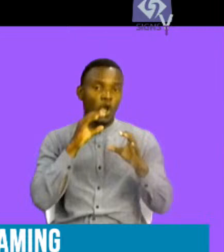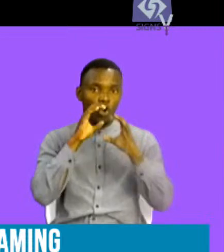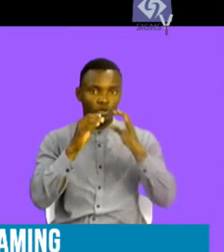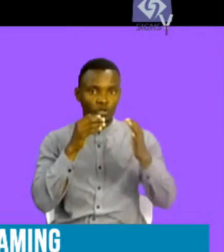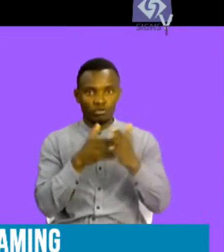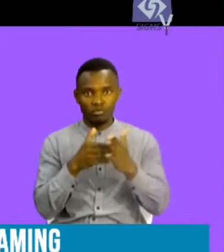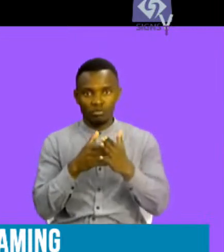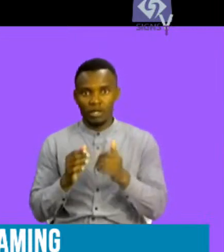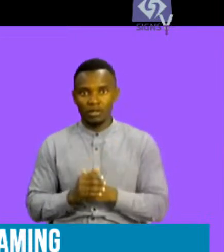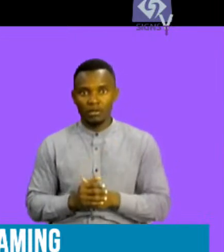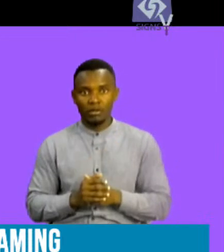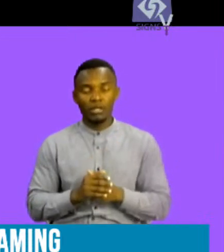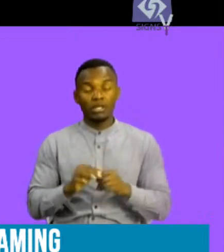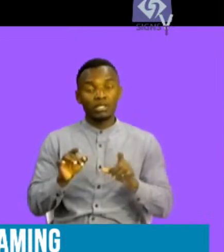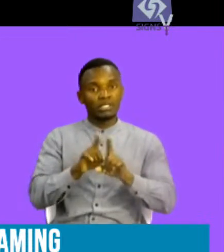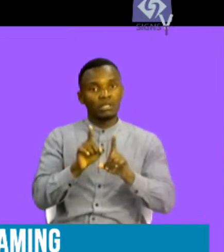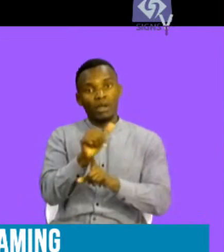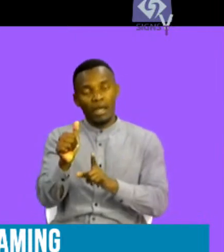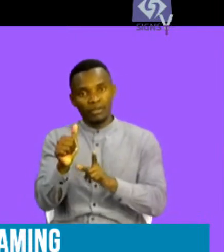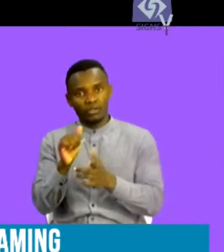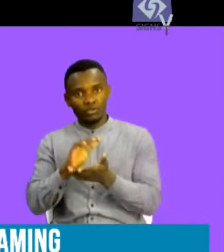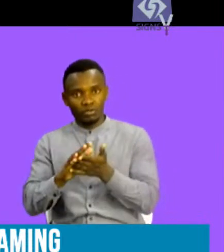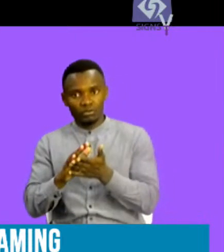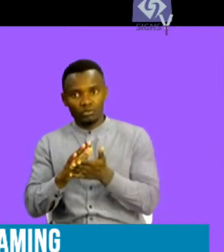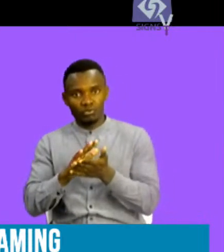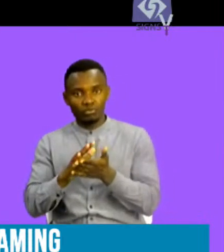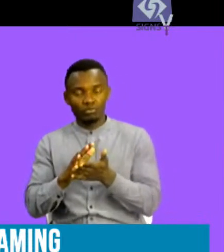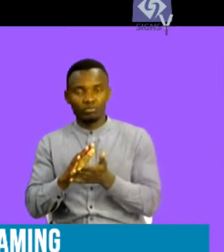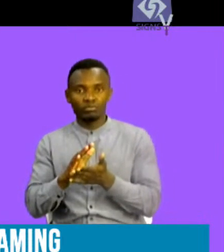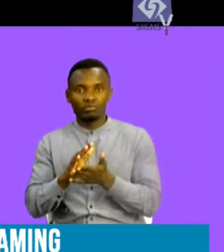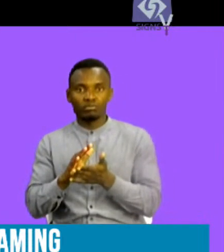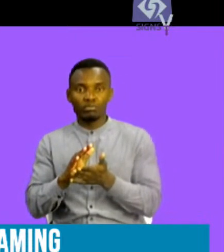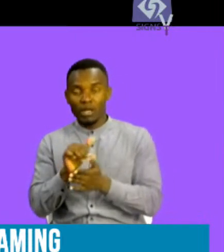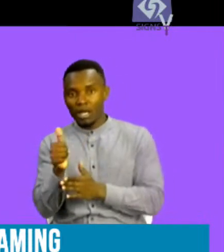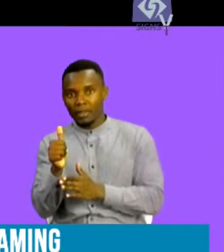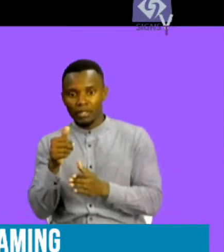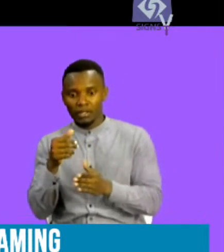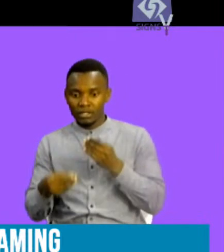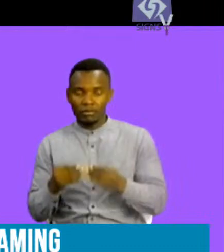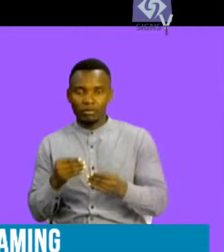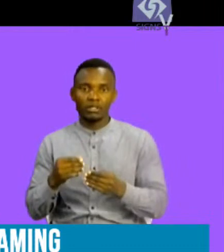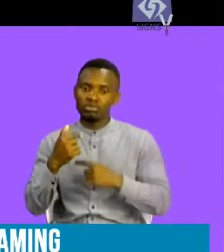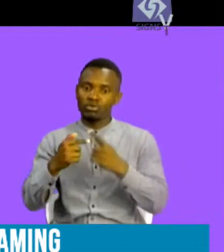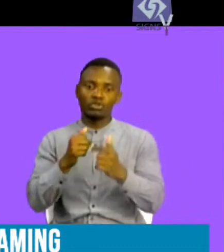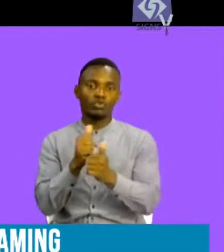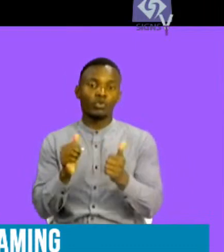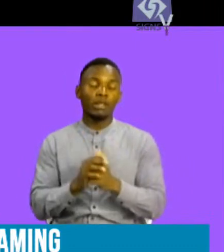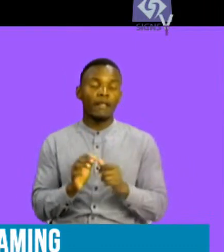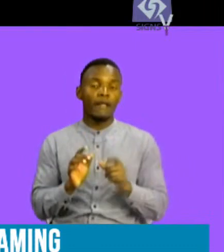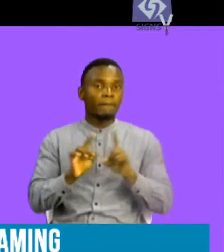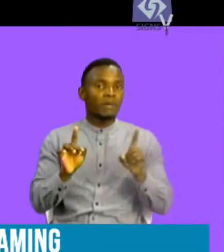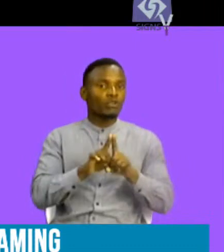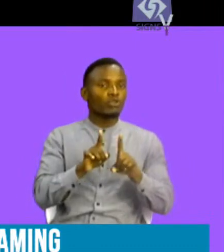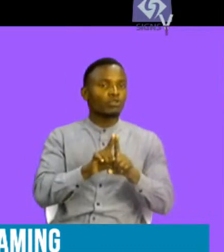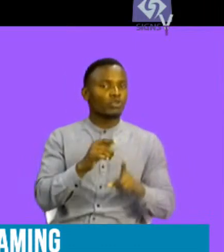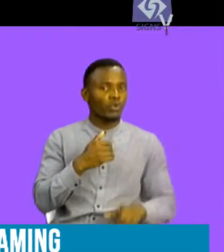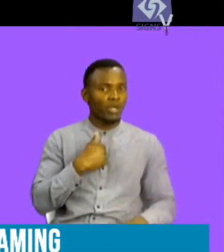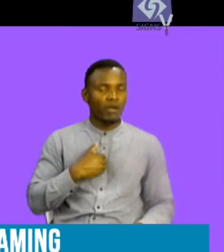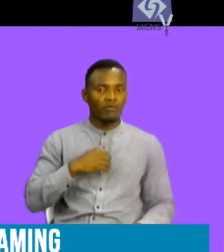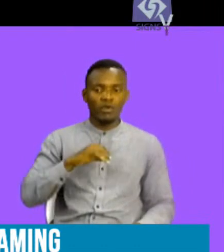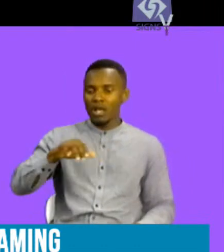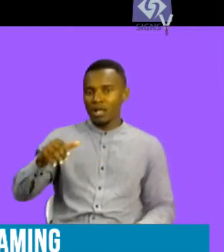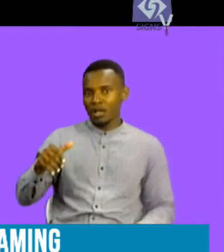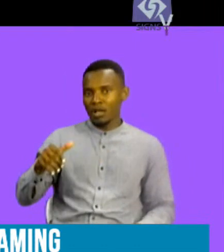them. We try to handle them well, and they are doing good. Yeah. But there is still part for the county to